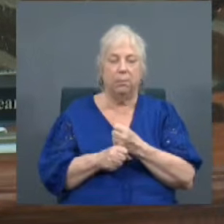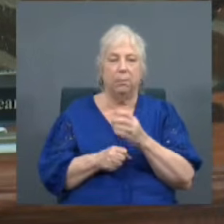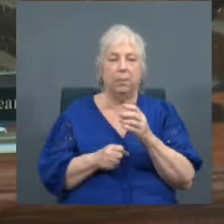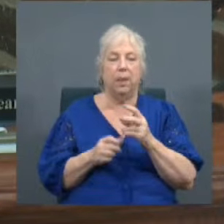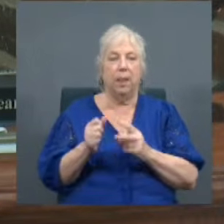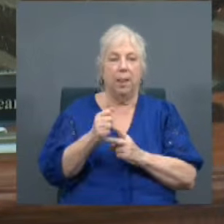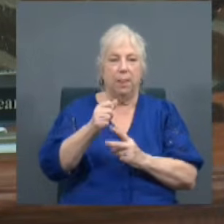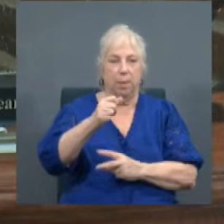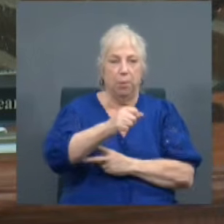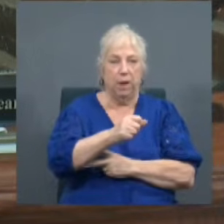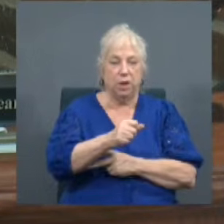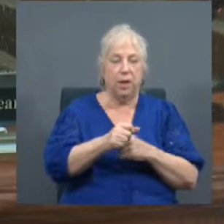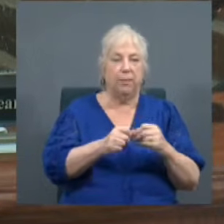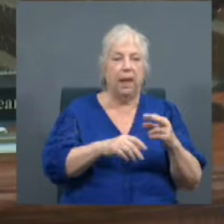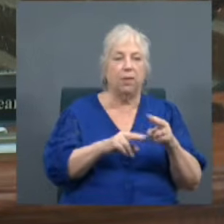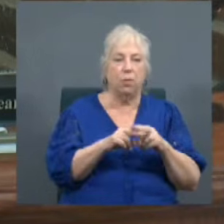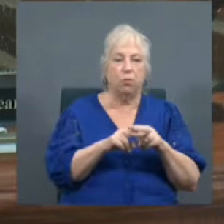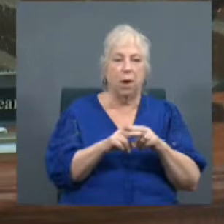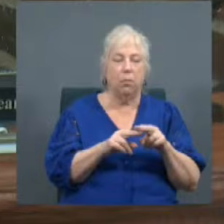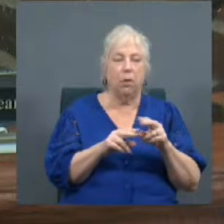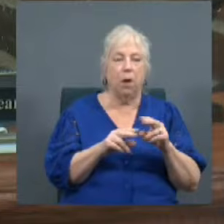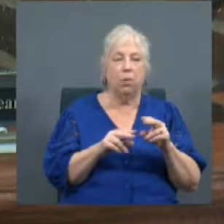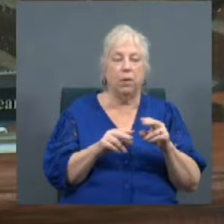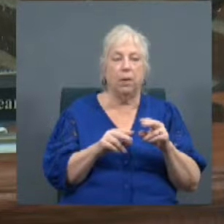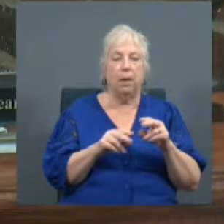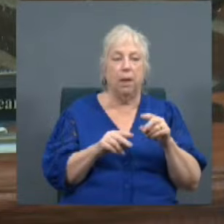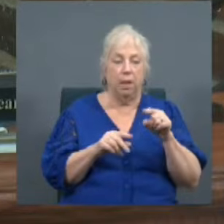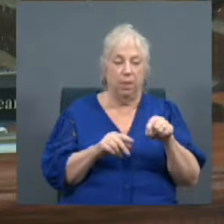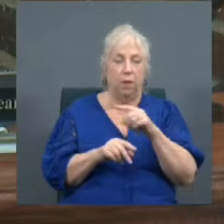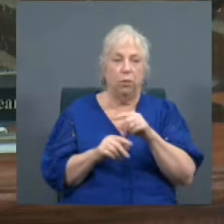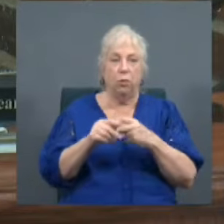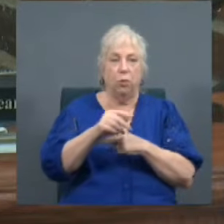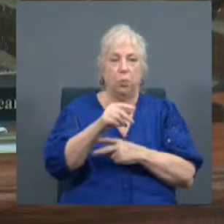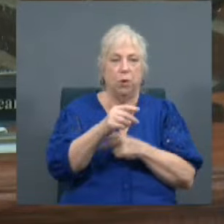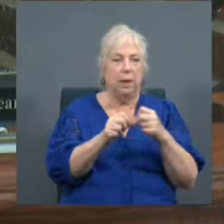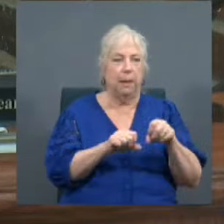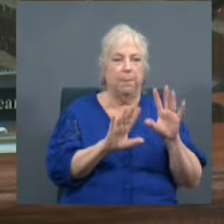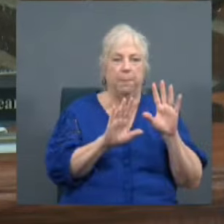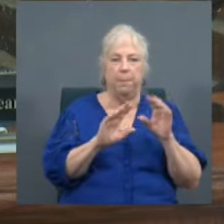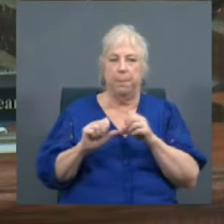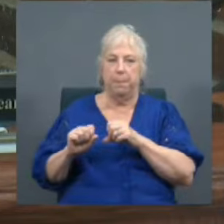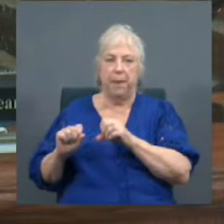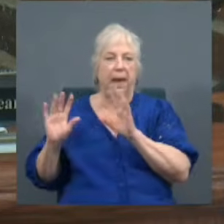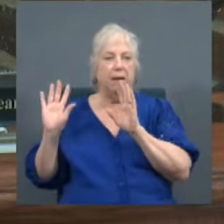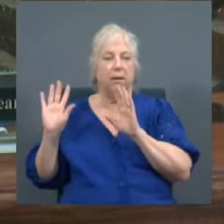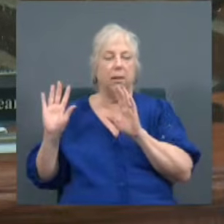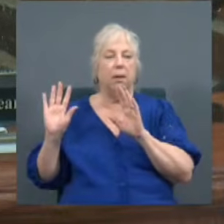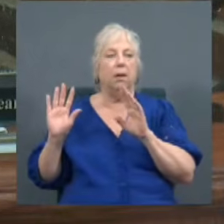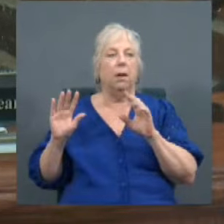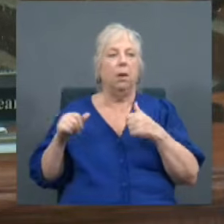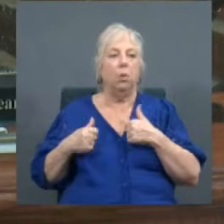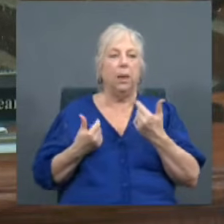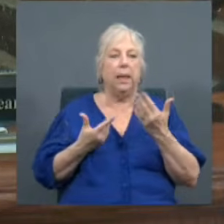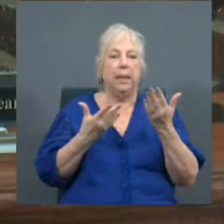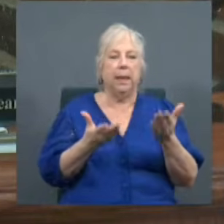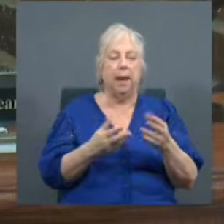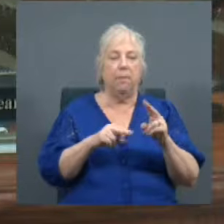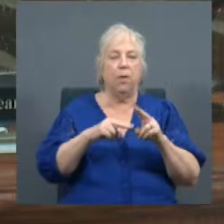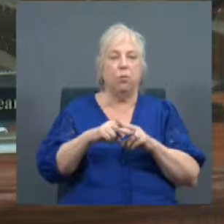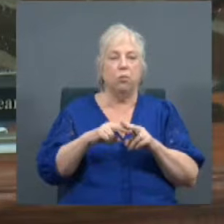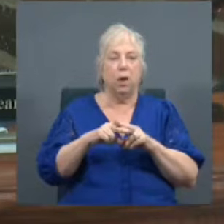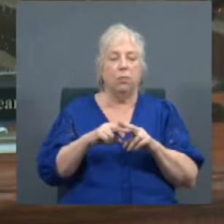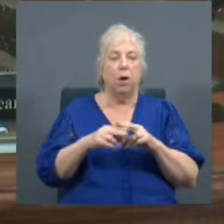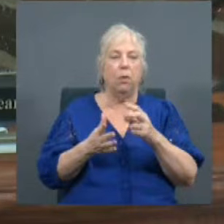and the railroad abandoned those two bridges, we gave the railroad a